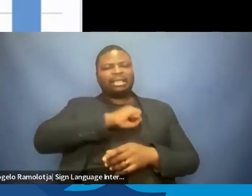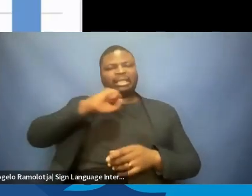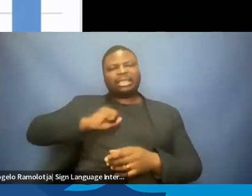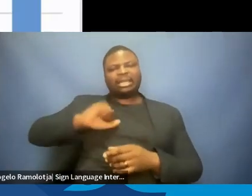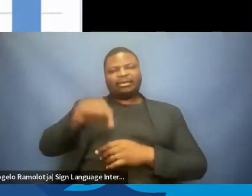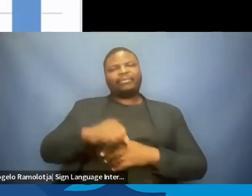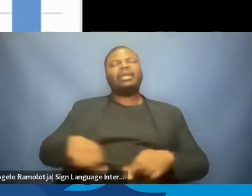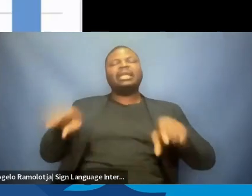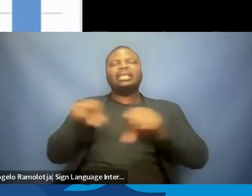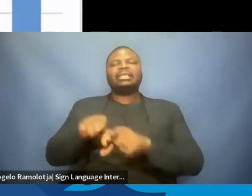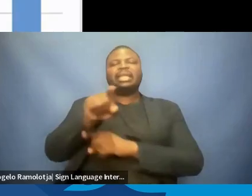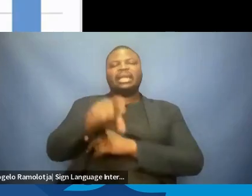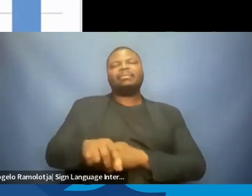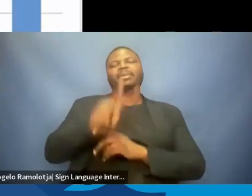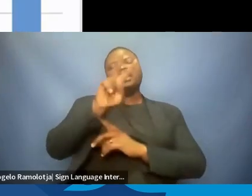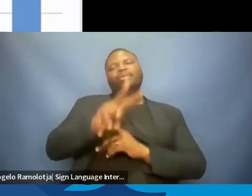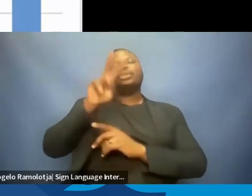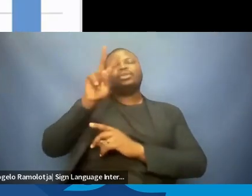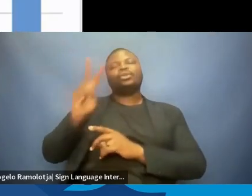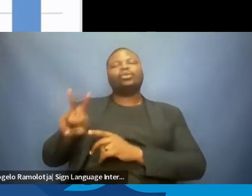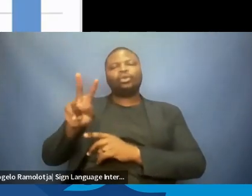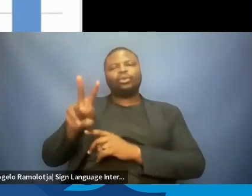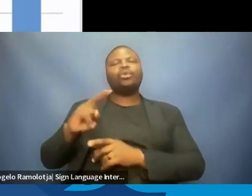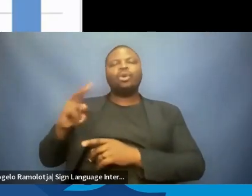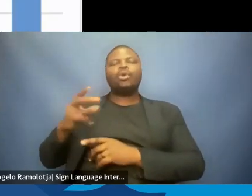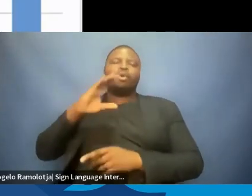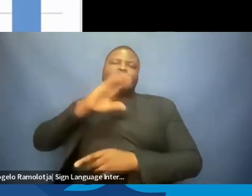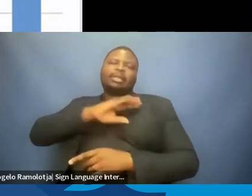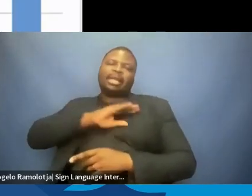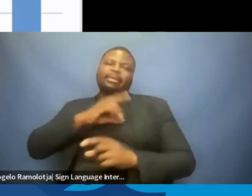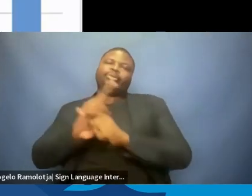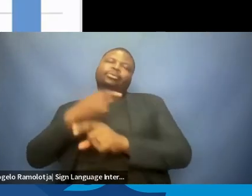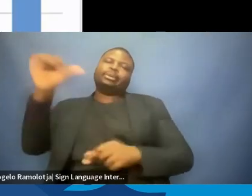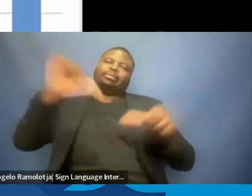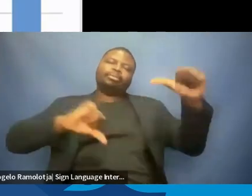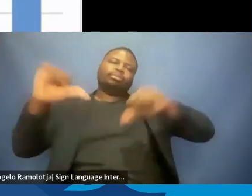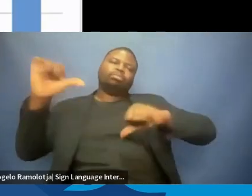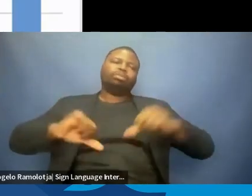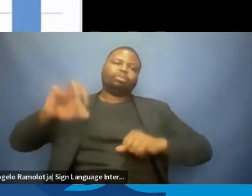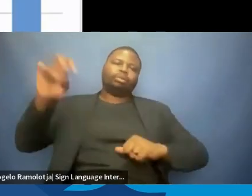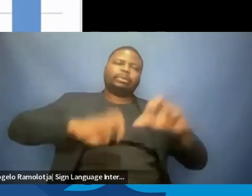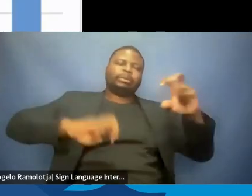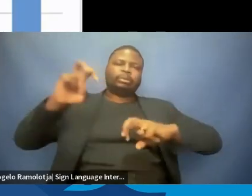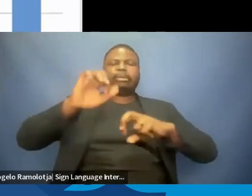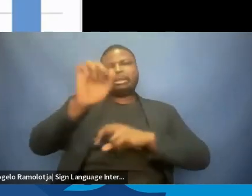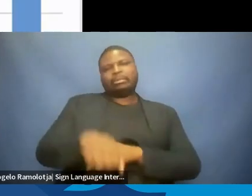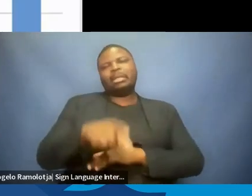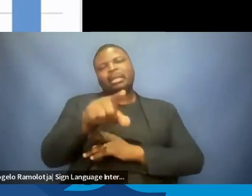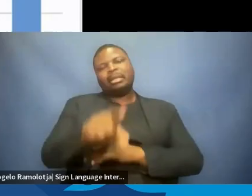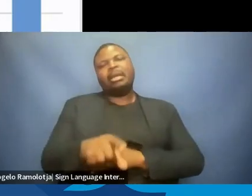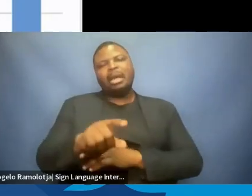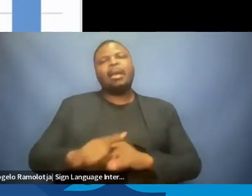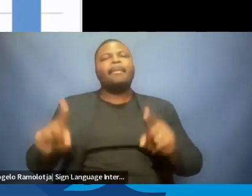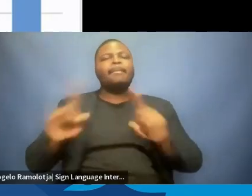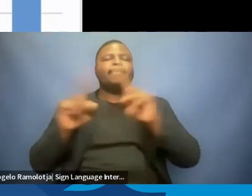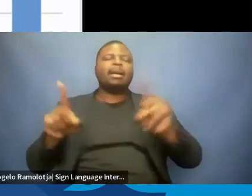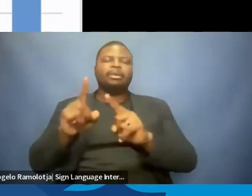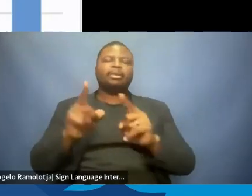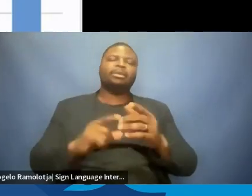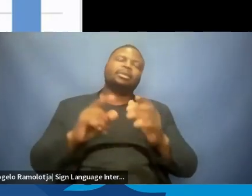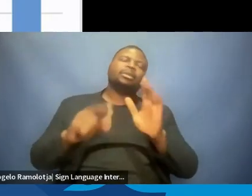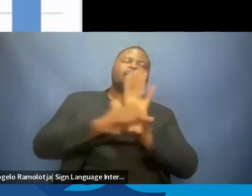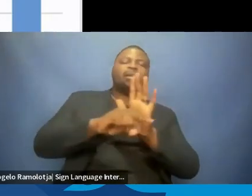So we had on average 859 clients on OAT per month, with an average of 22